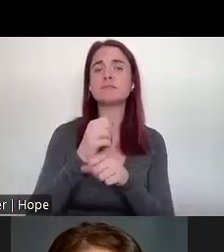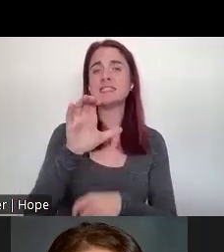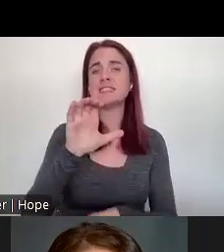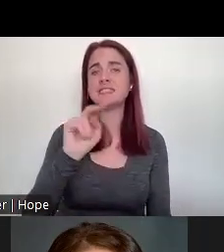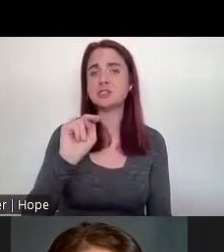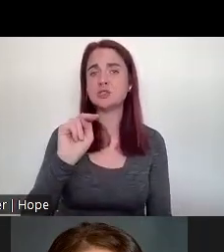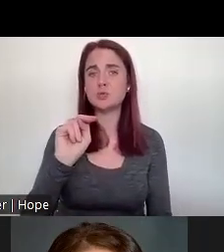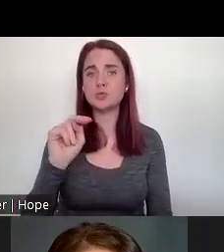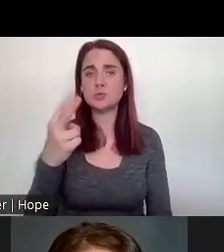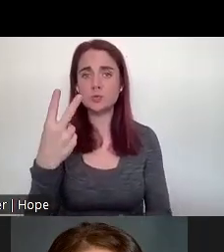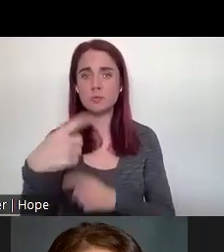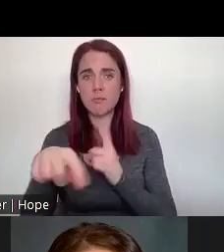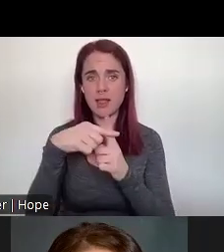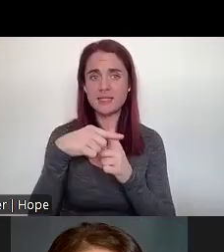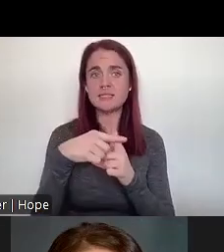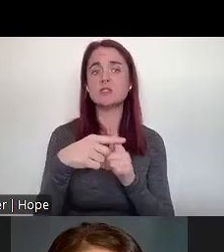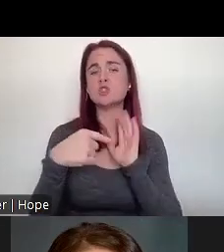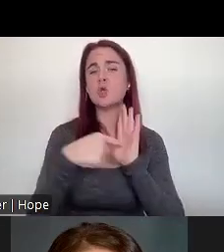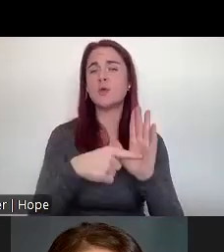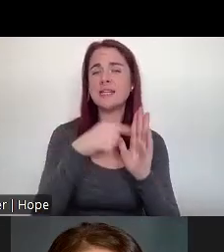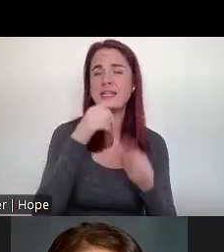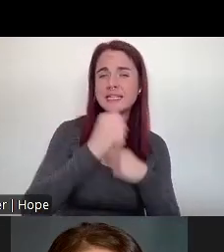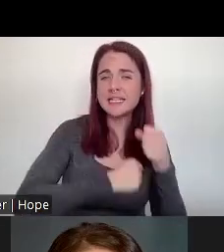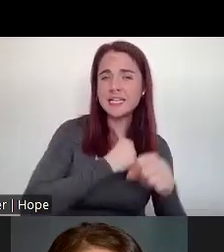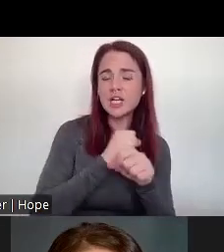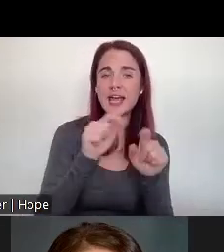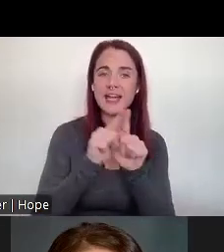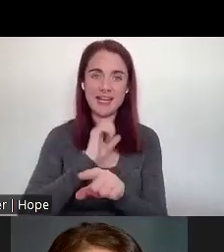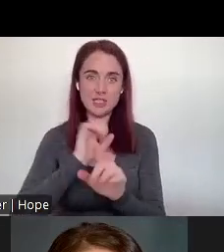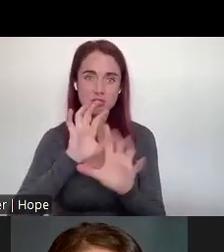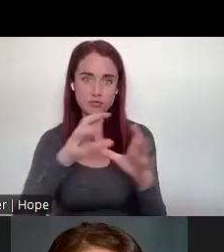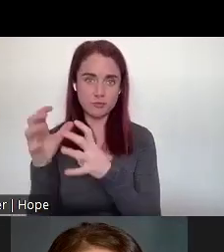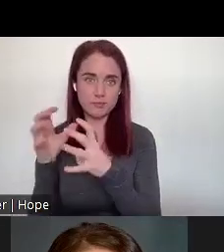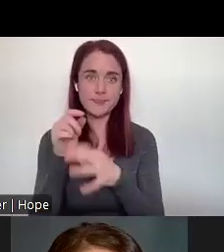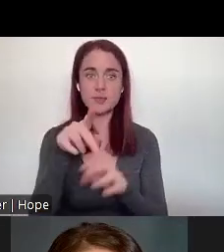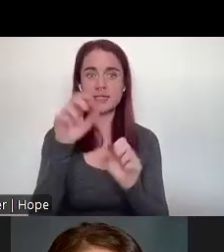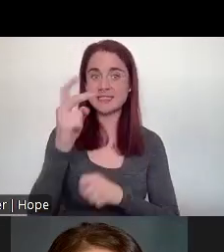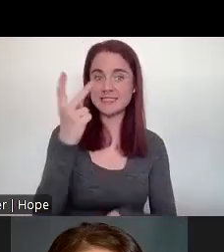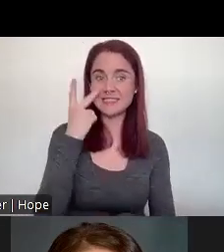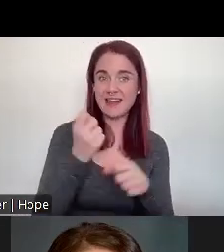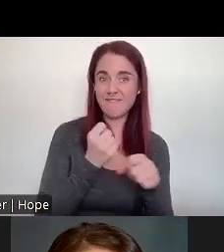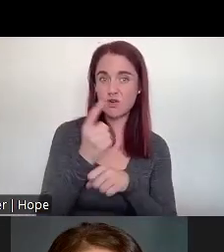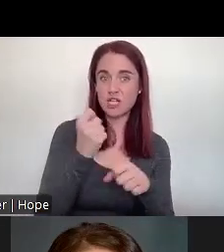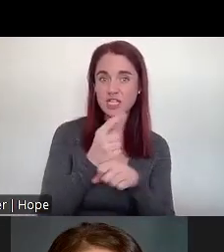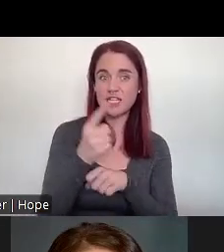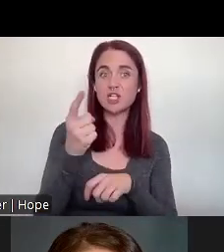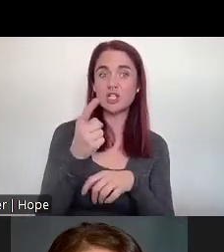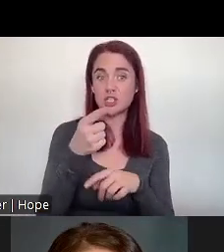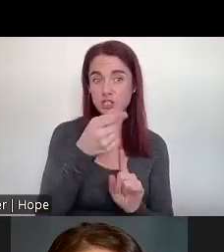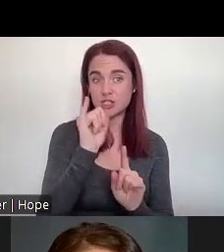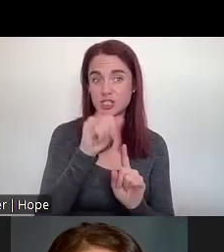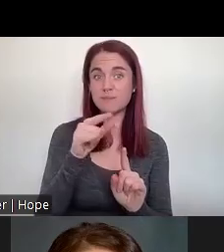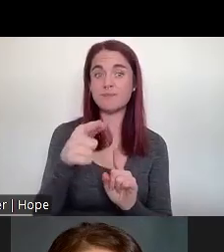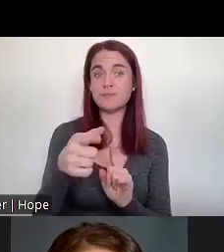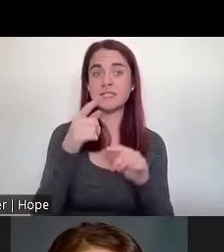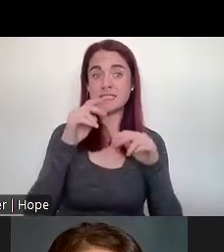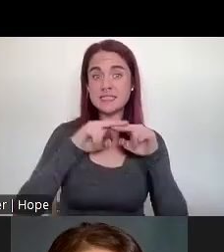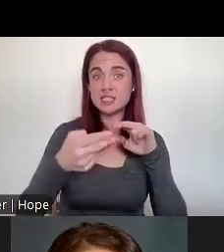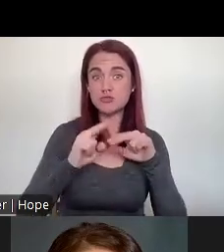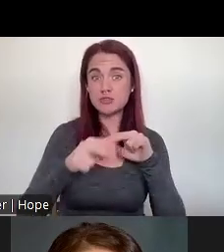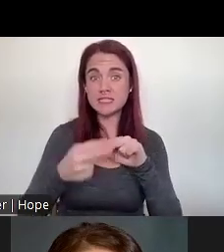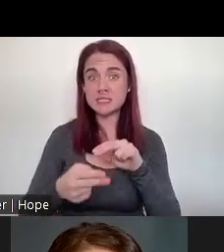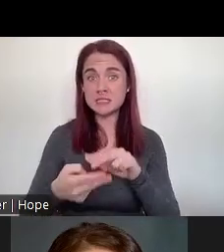age group. So in general, across each year and age group, incidence of cervical precancer is decreasing,